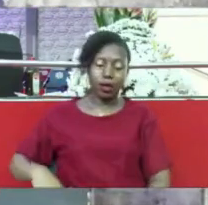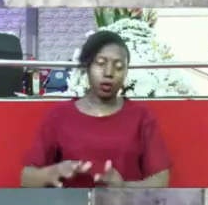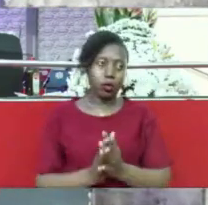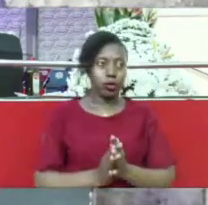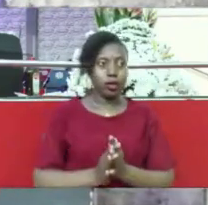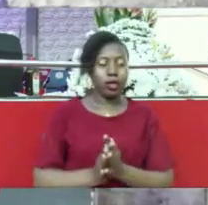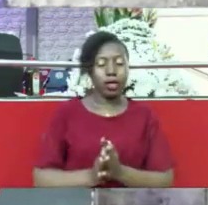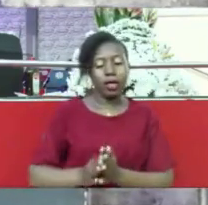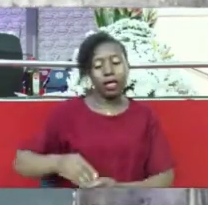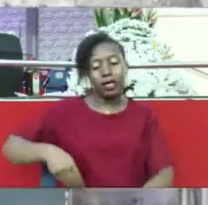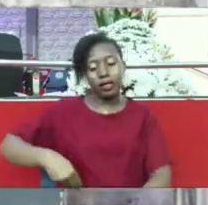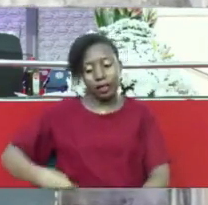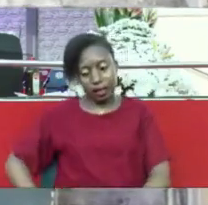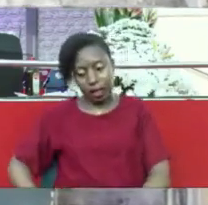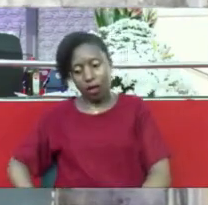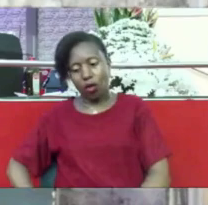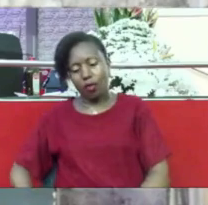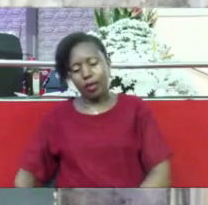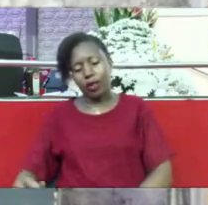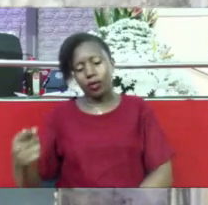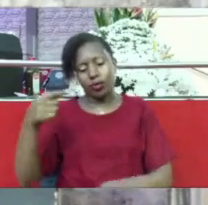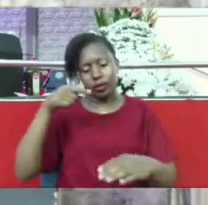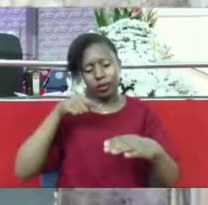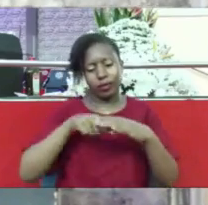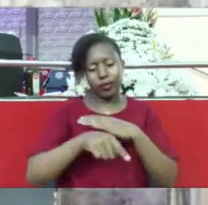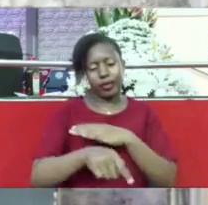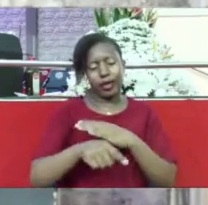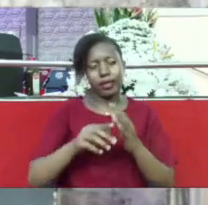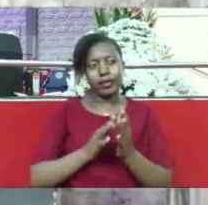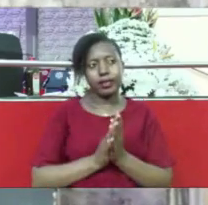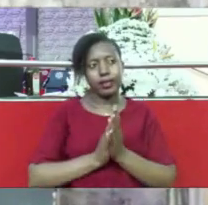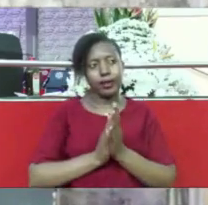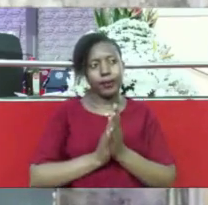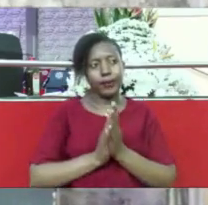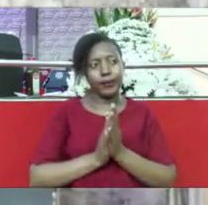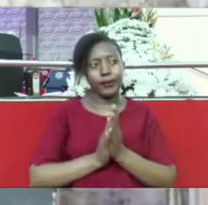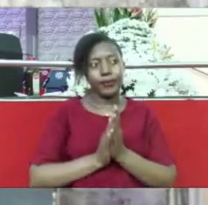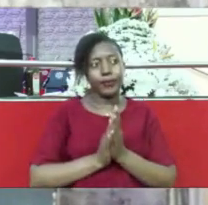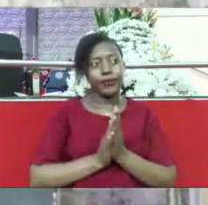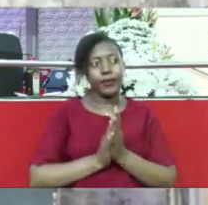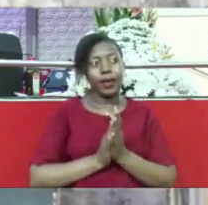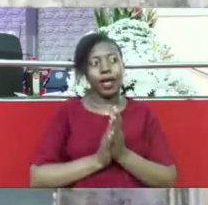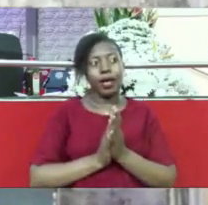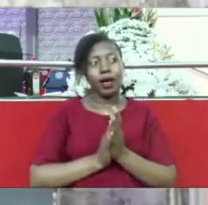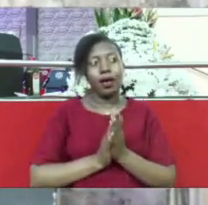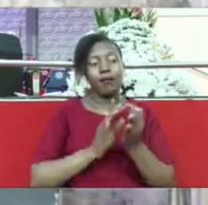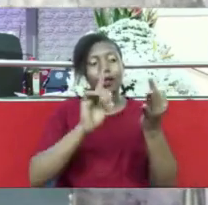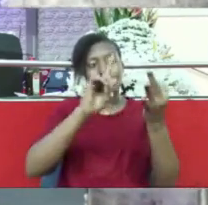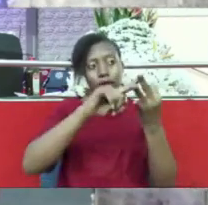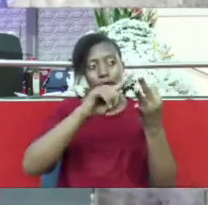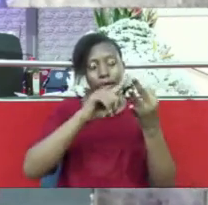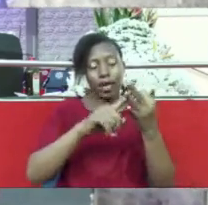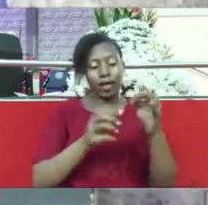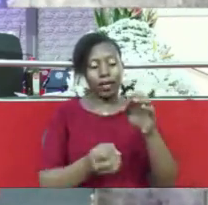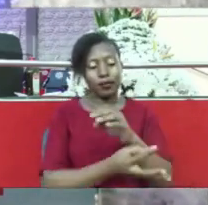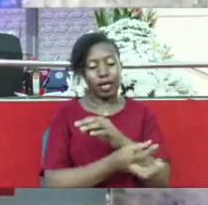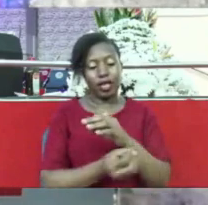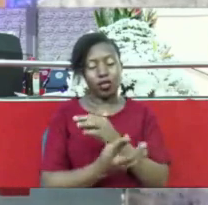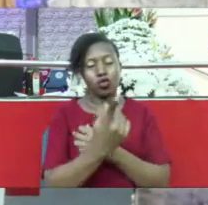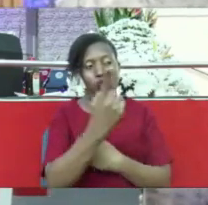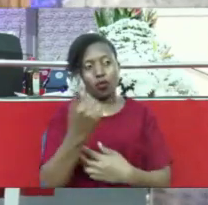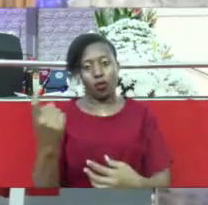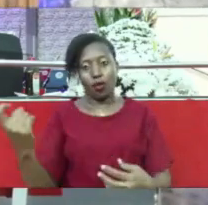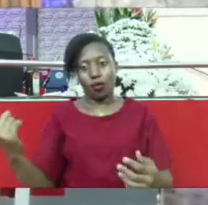was borrowing. Yeye alikuwa mpenyaji. The third definition of a worm. Tafsiri ya tatu ya